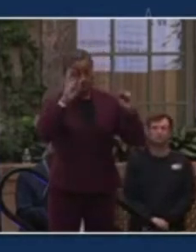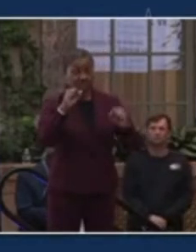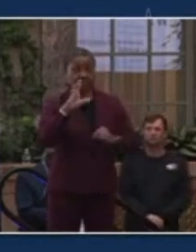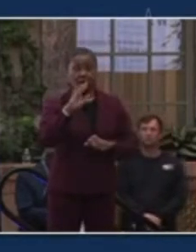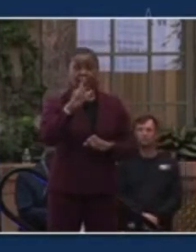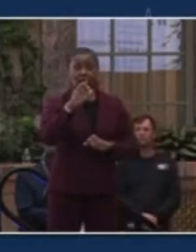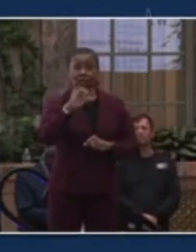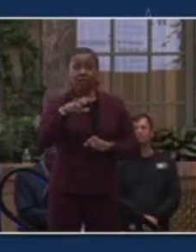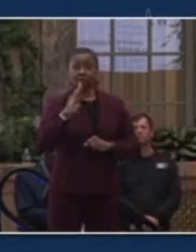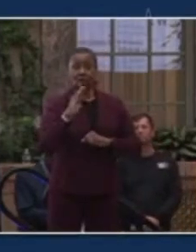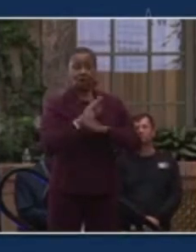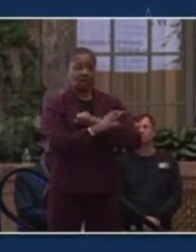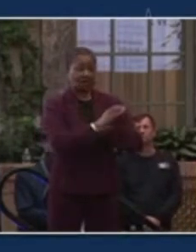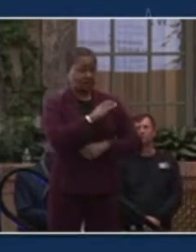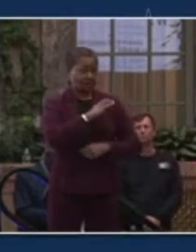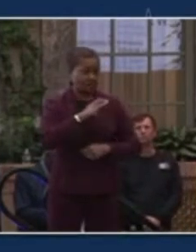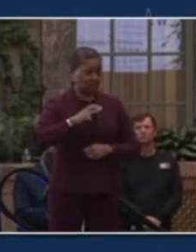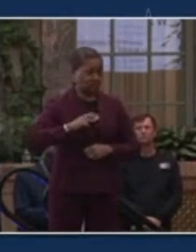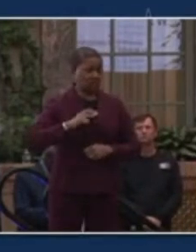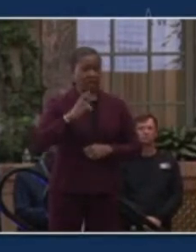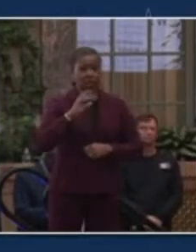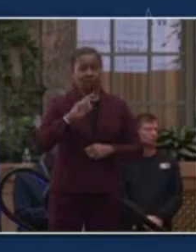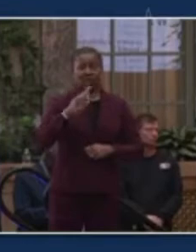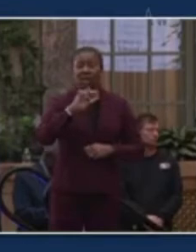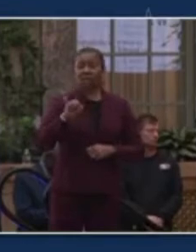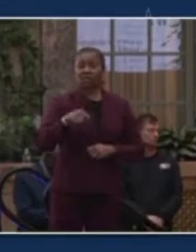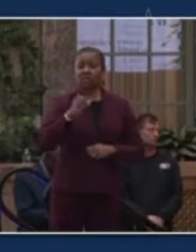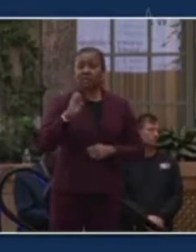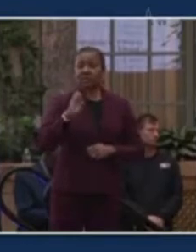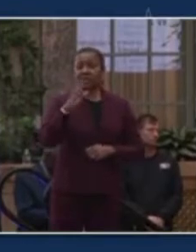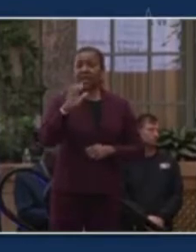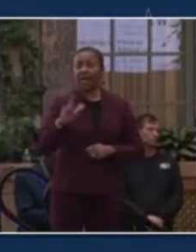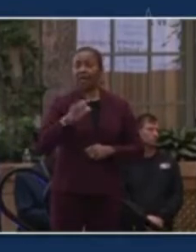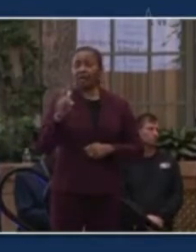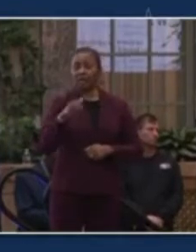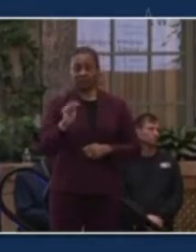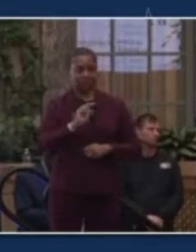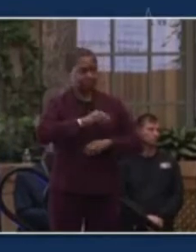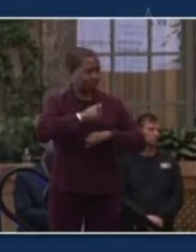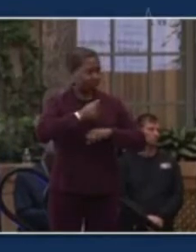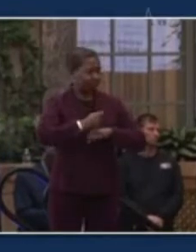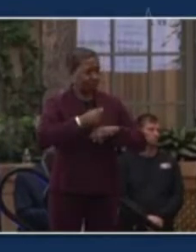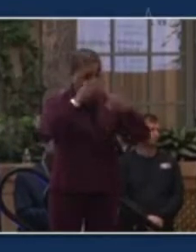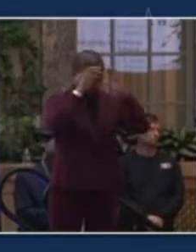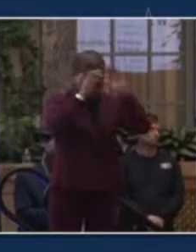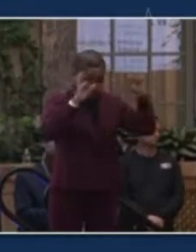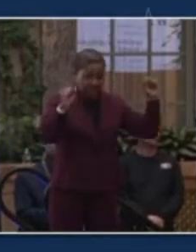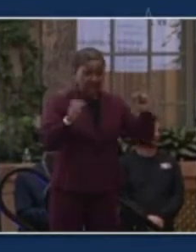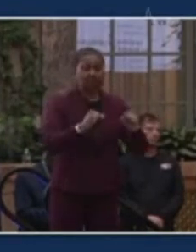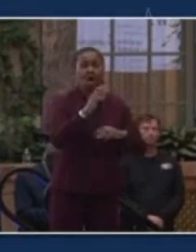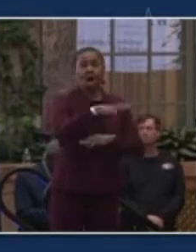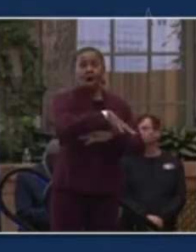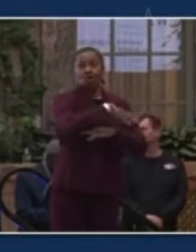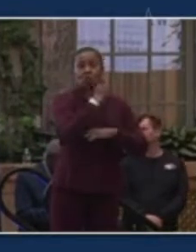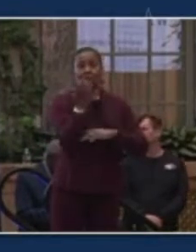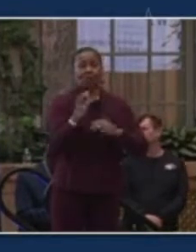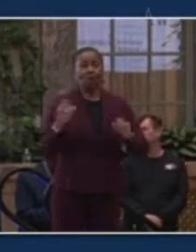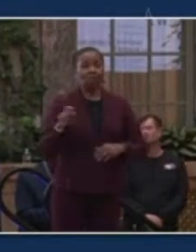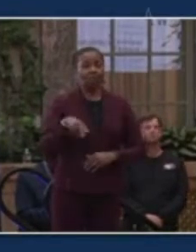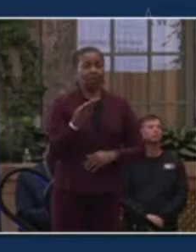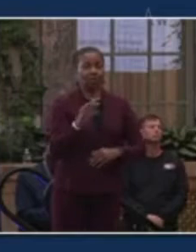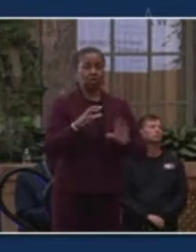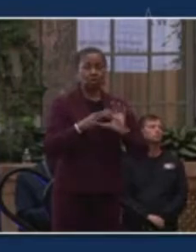County Board of Commissioners, and the Reverend Jesse L. Jackson, founder and president of the Rainbow Push